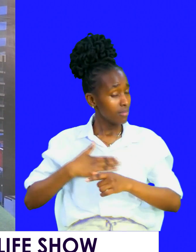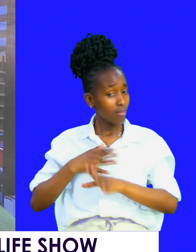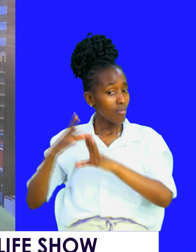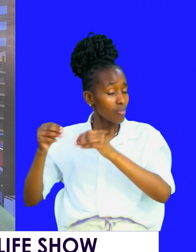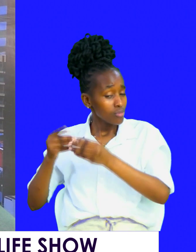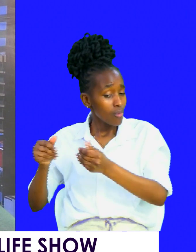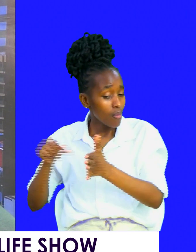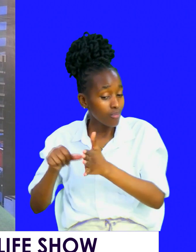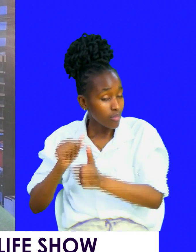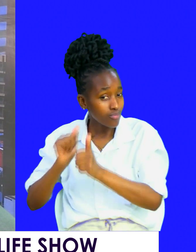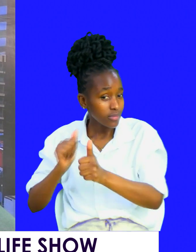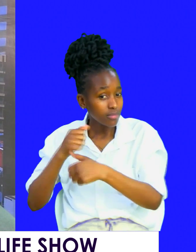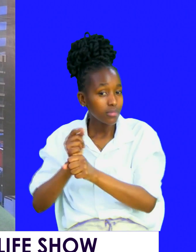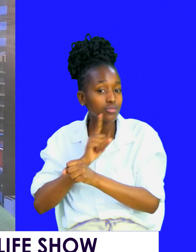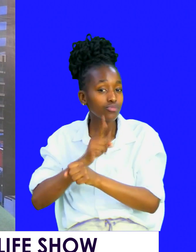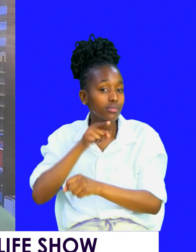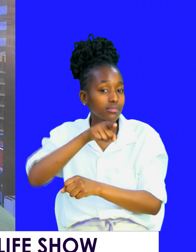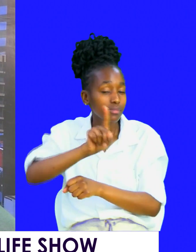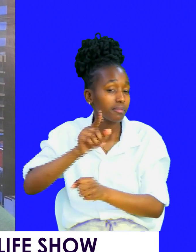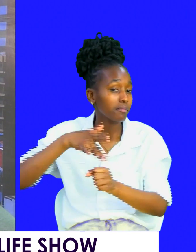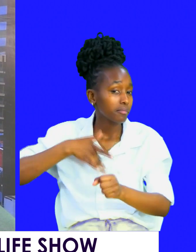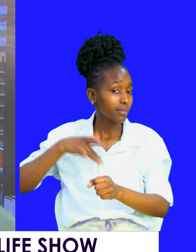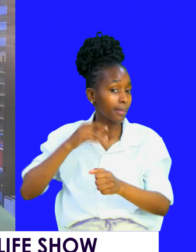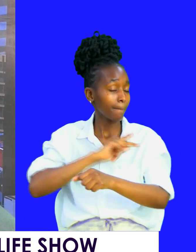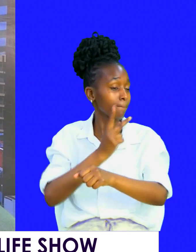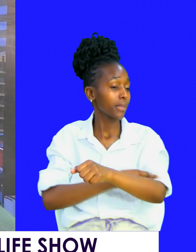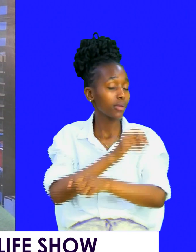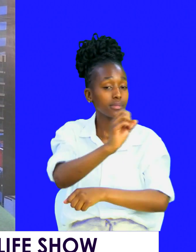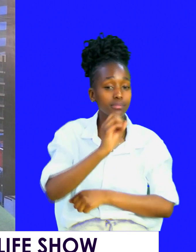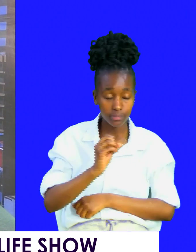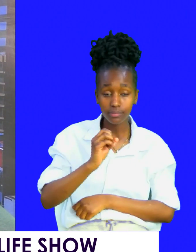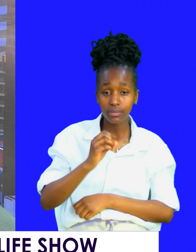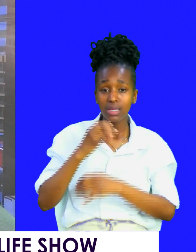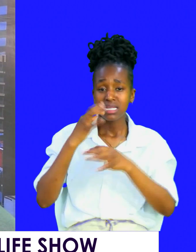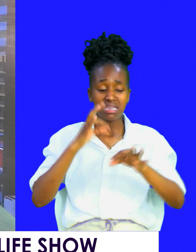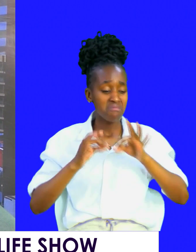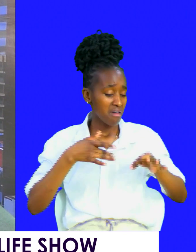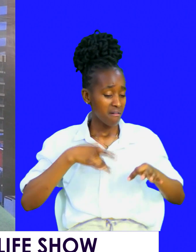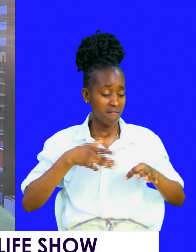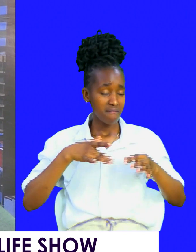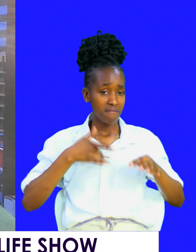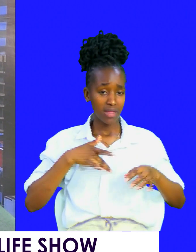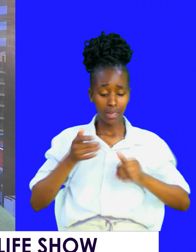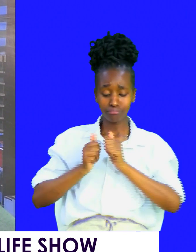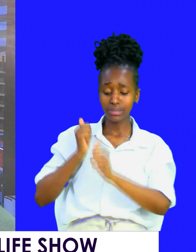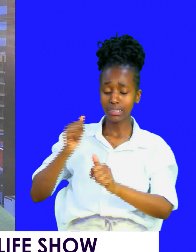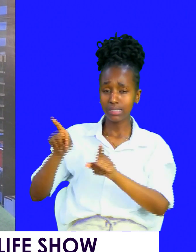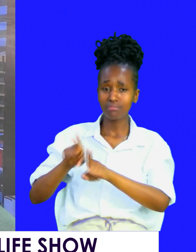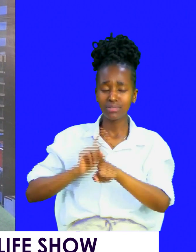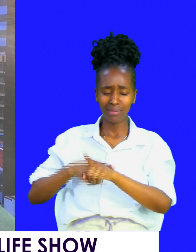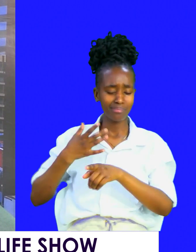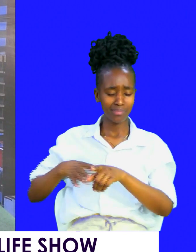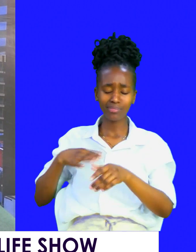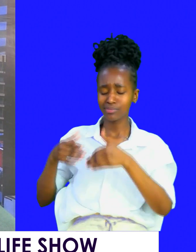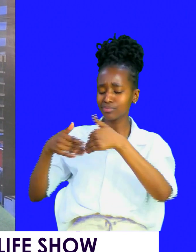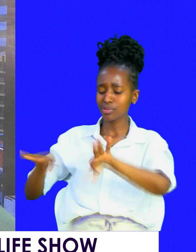powerless. Probably you feel rejected or left aside. No one seems to